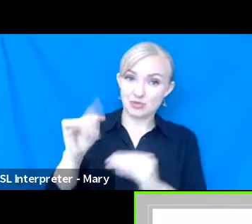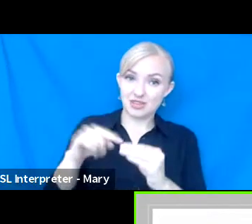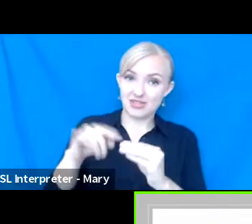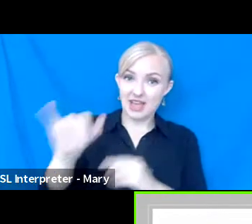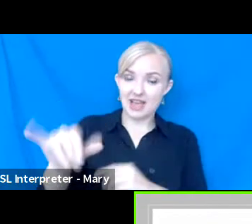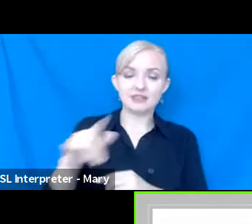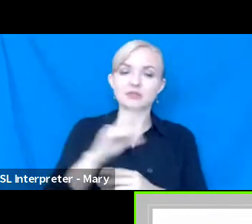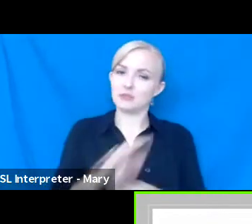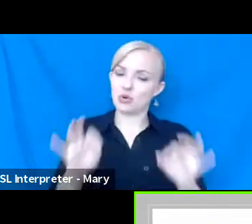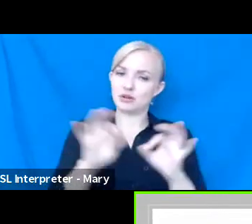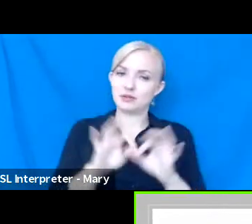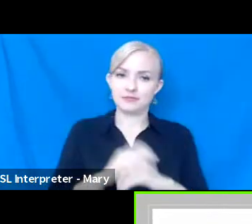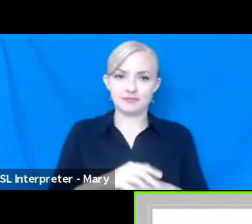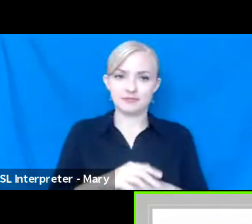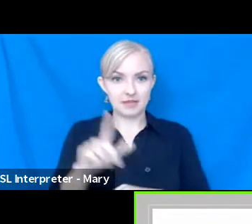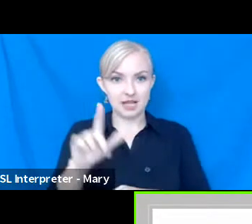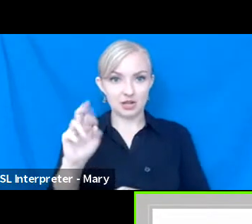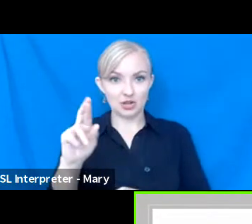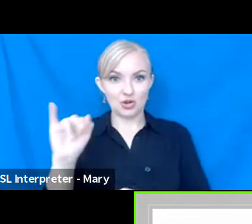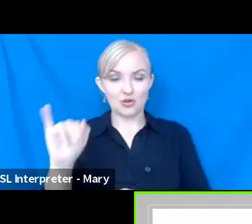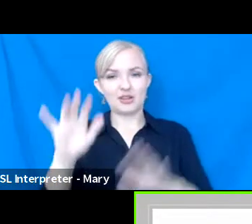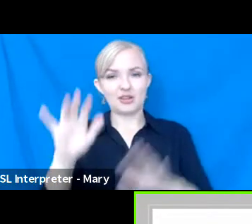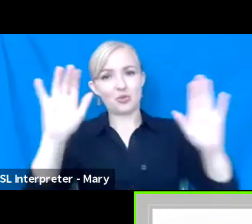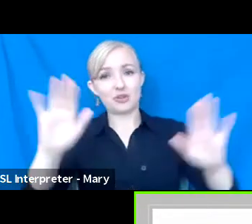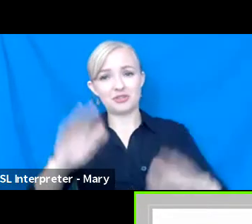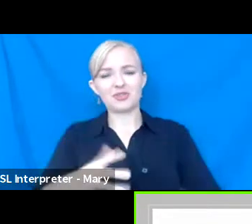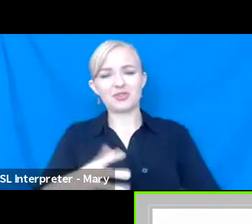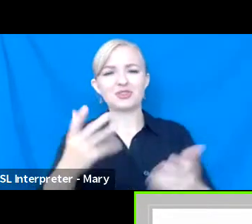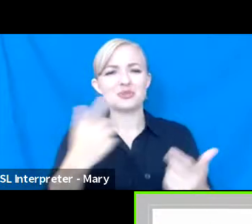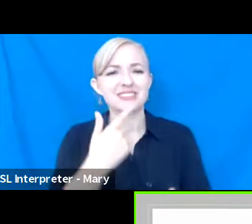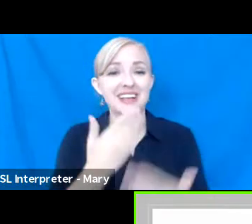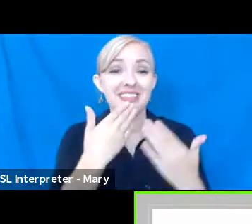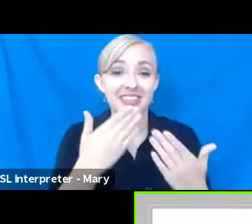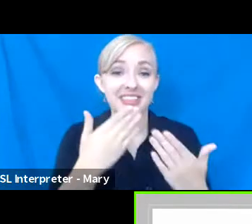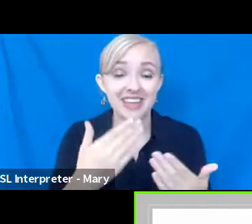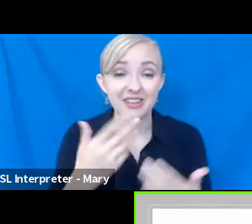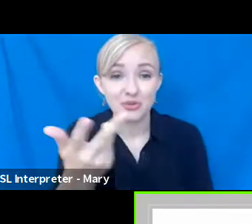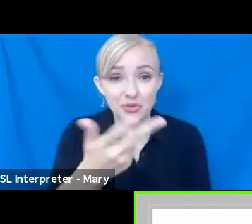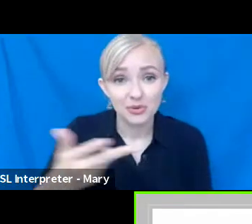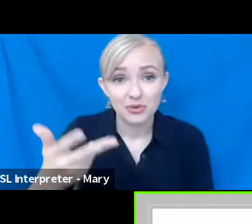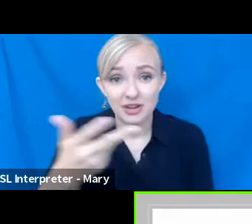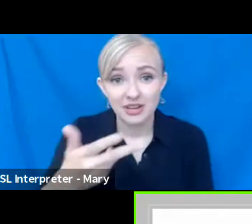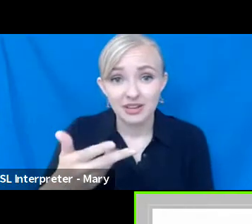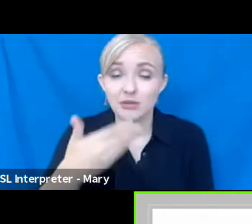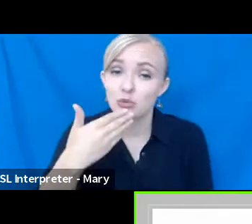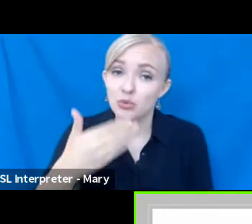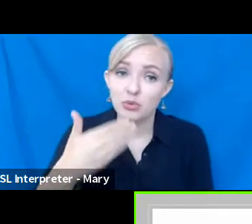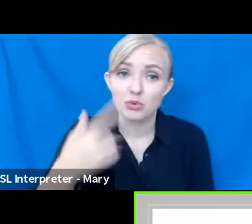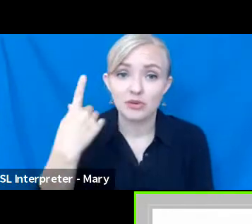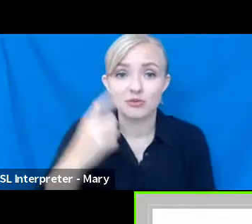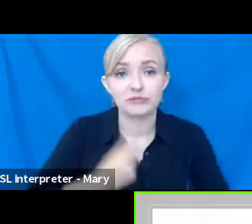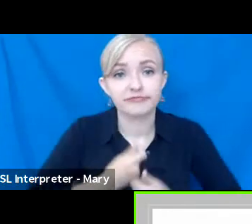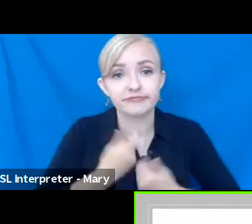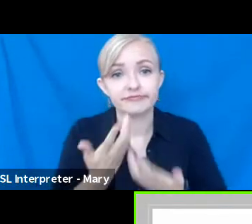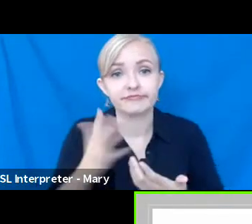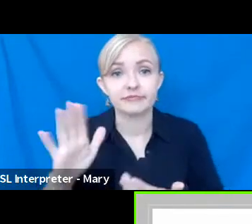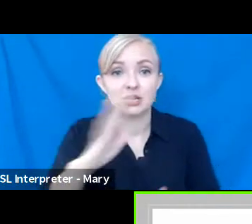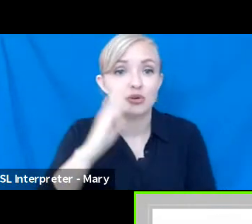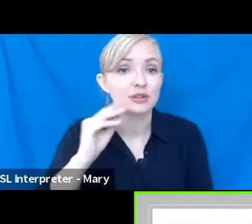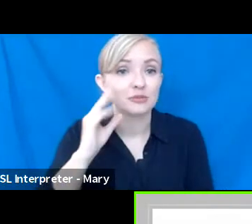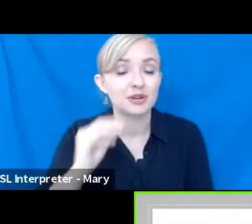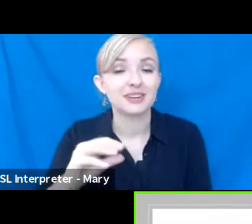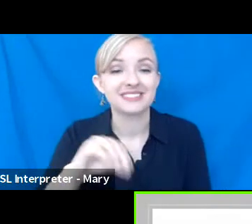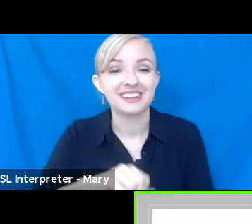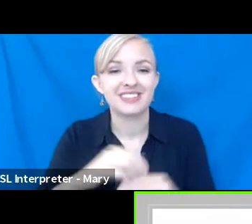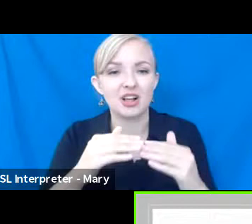That is wonderful. I wanted to just take a quick minute. Thank you, Mark, Travis, and Sonia, for sharing your experience at the local